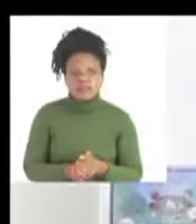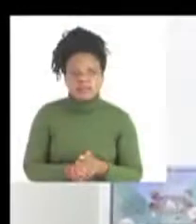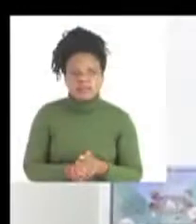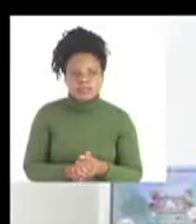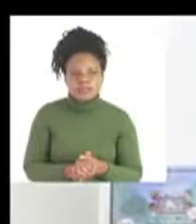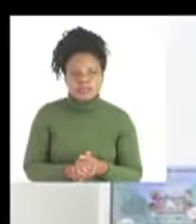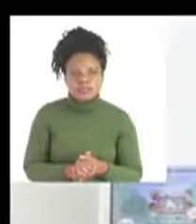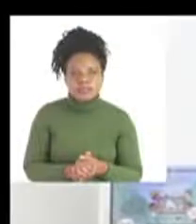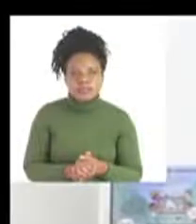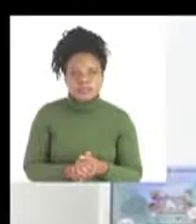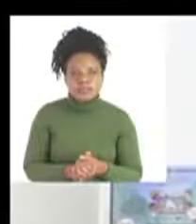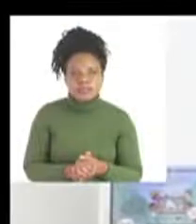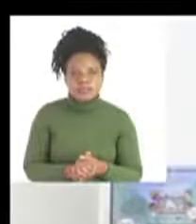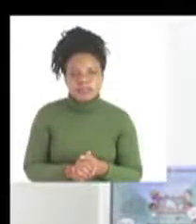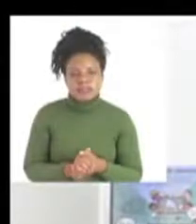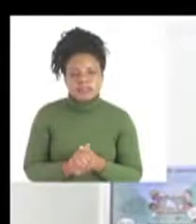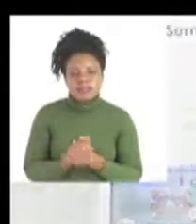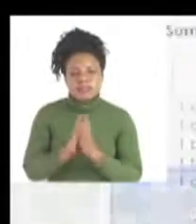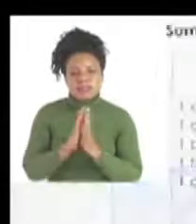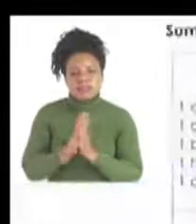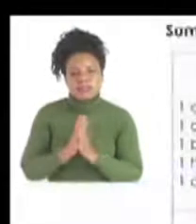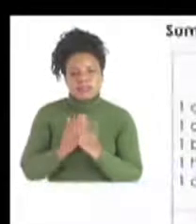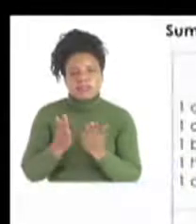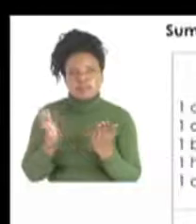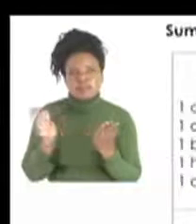We are now going to turn to page 5.